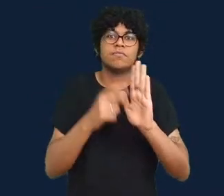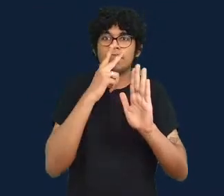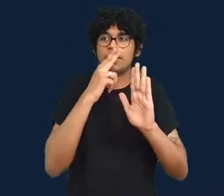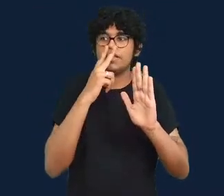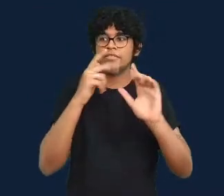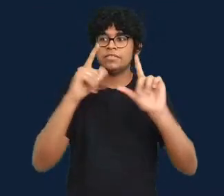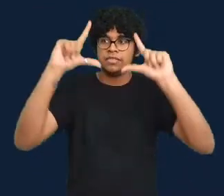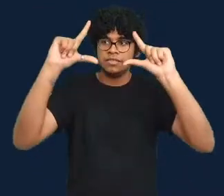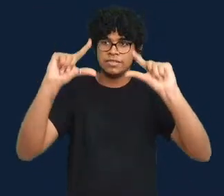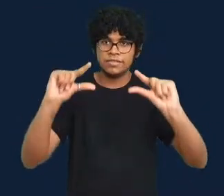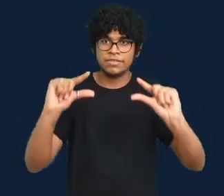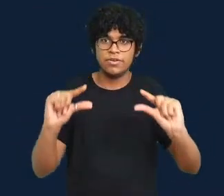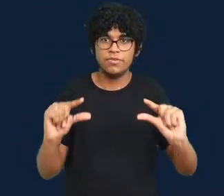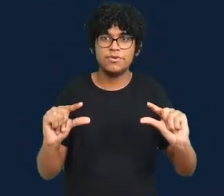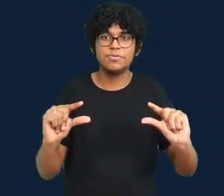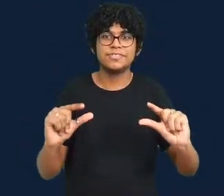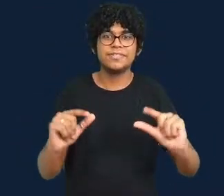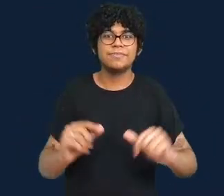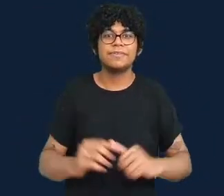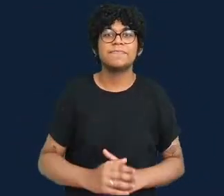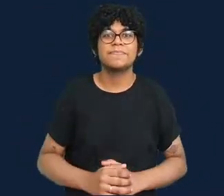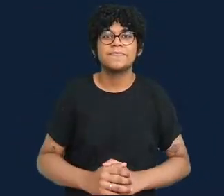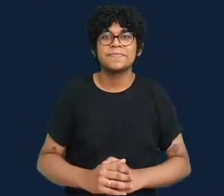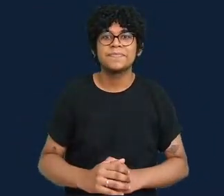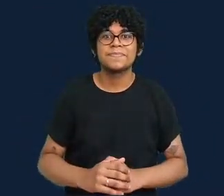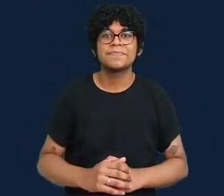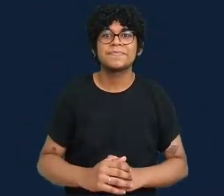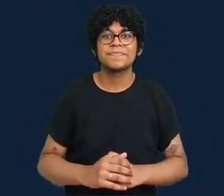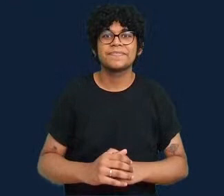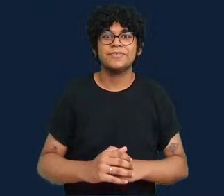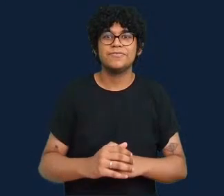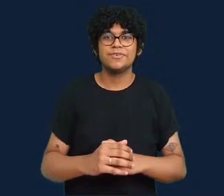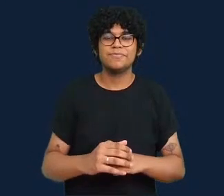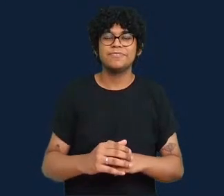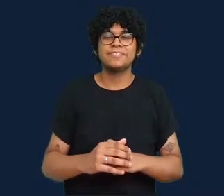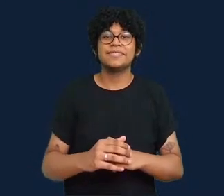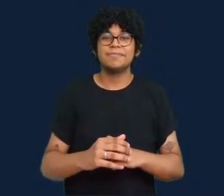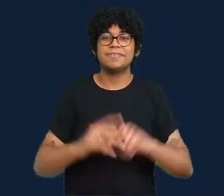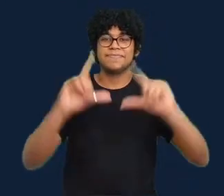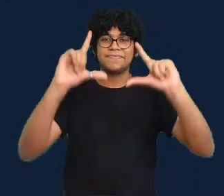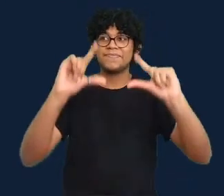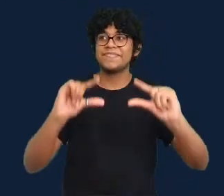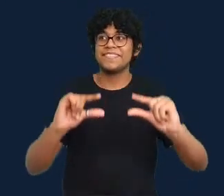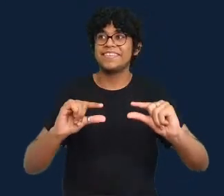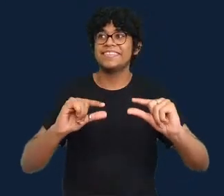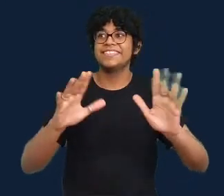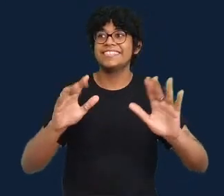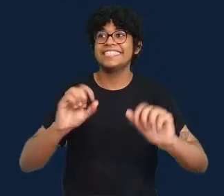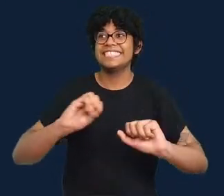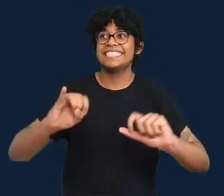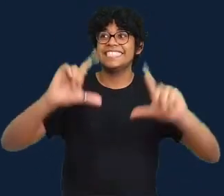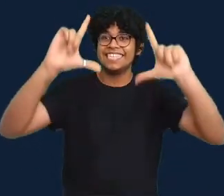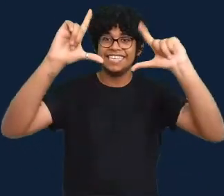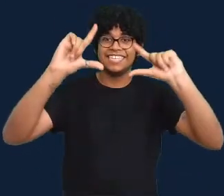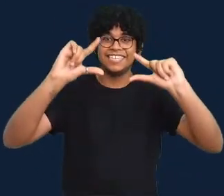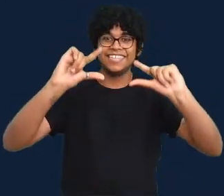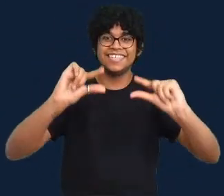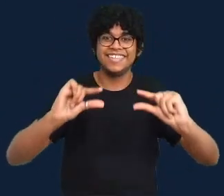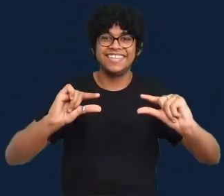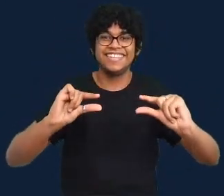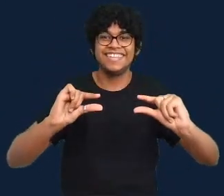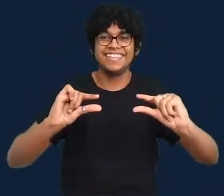Whether it is absolutely diminished or not, I don't think so. There's still some stories. For example, if